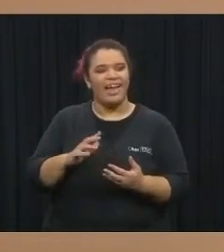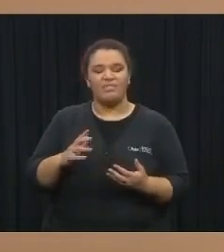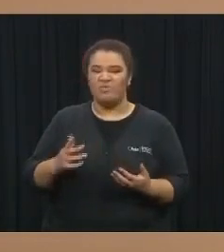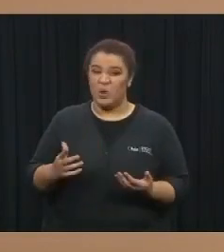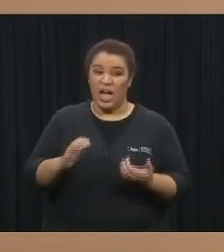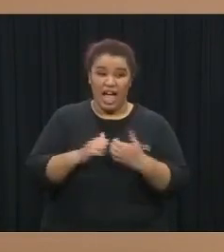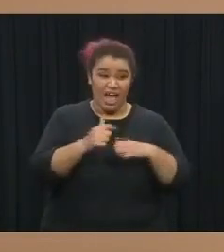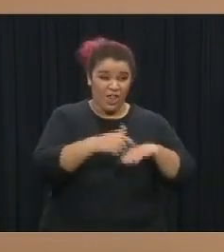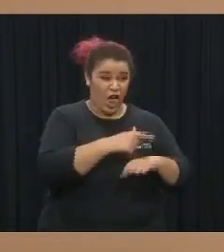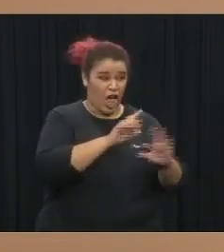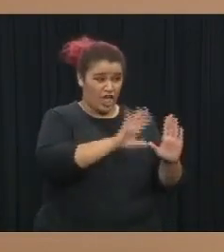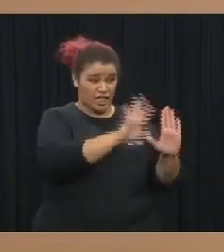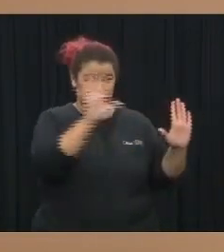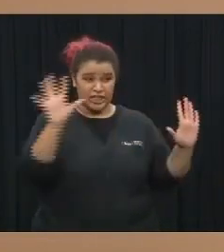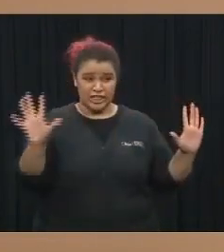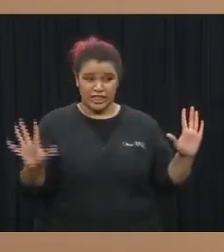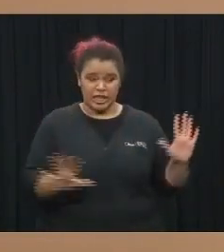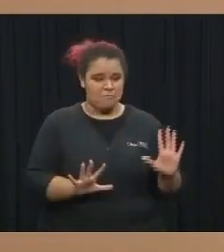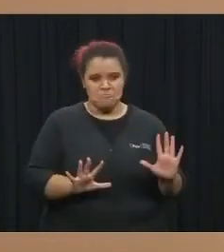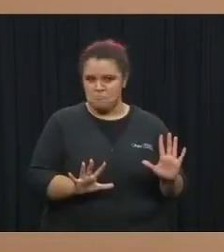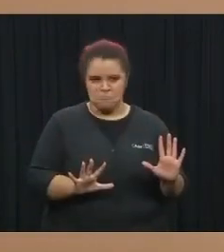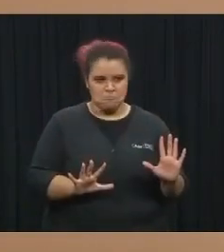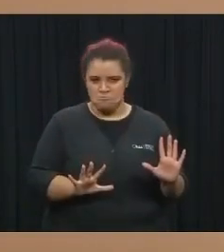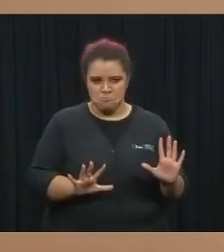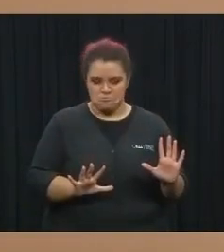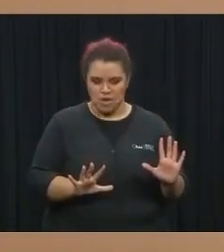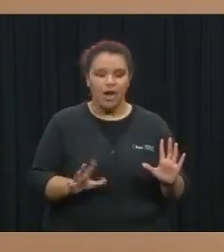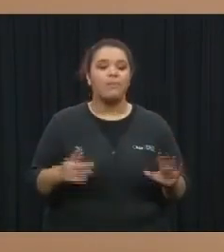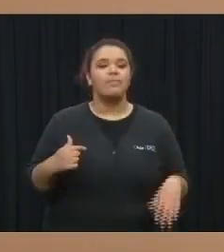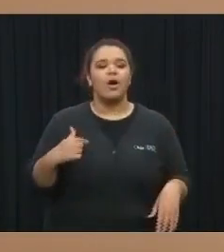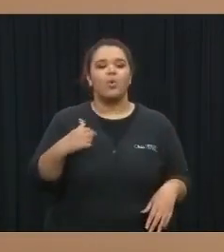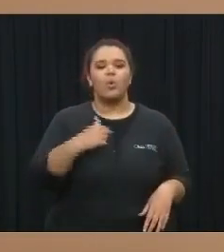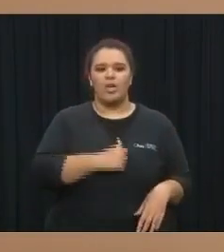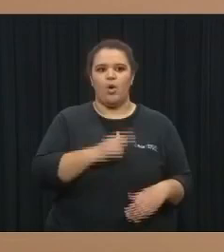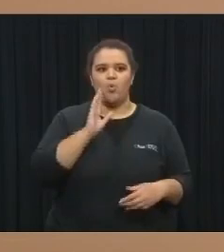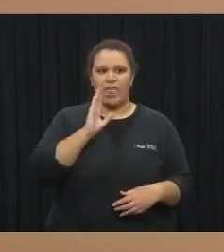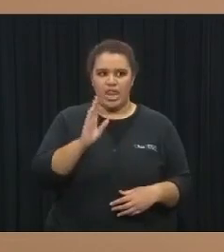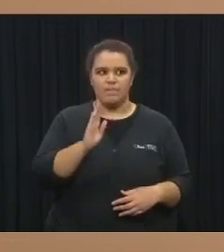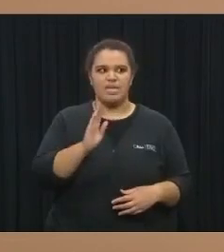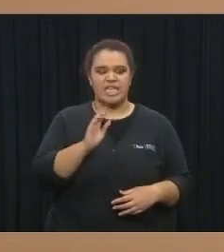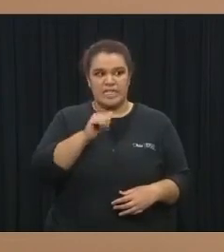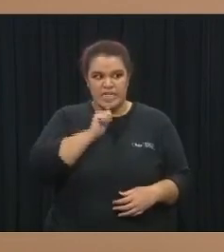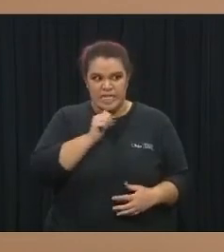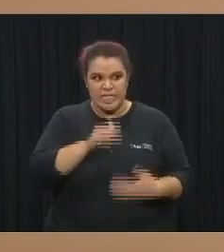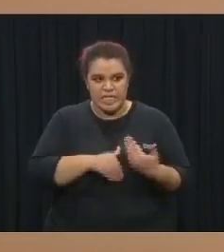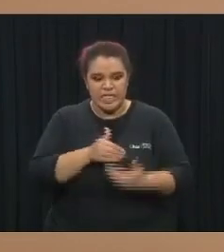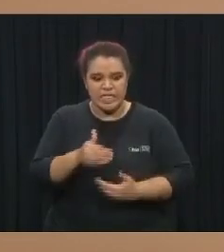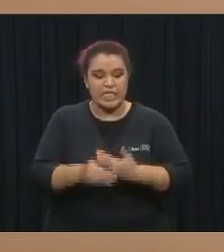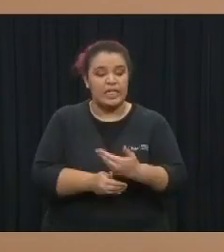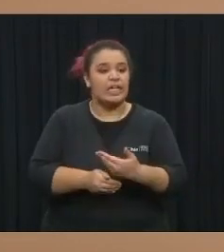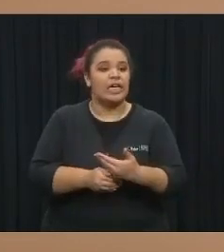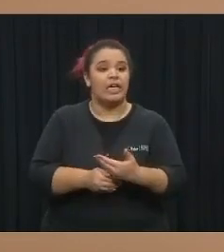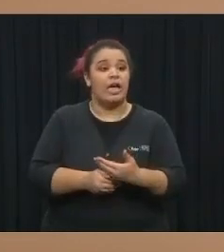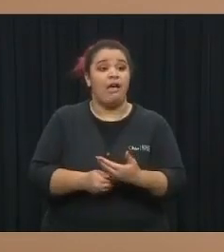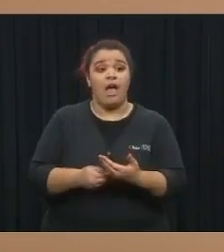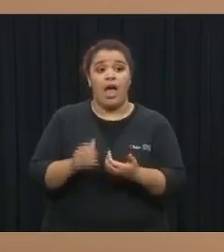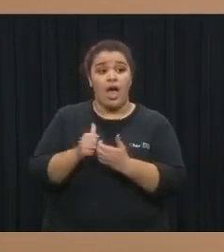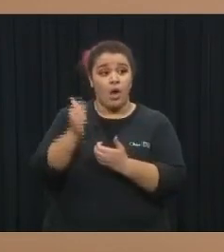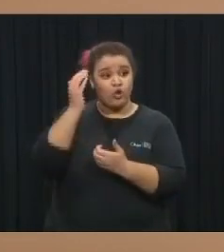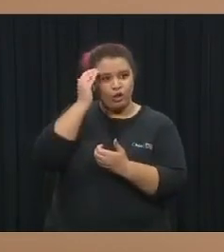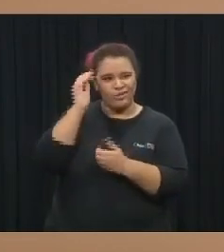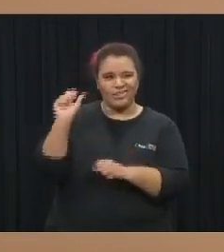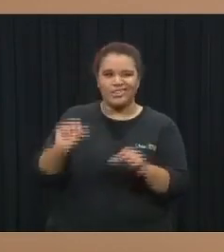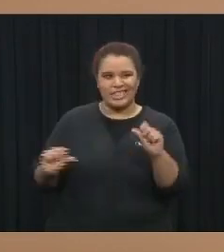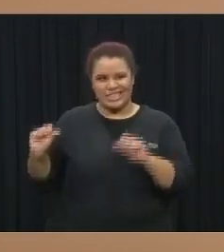long this will last. I can tell you that we'll be moving out of it as quickly as possible based on the science available. So